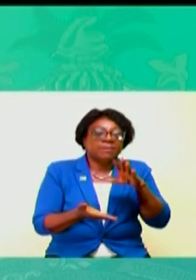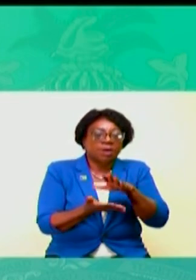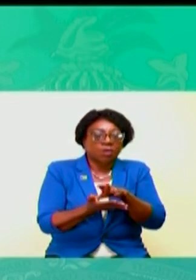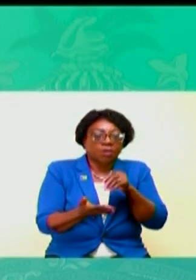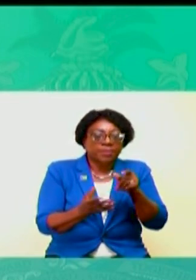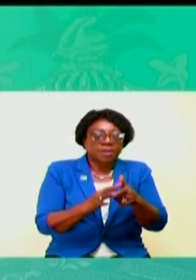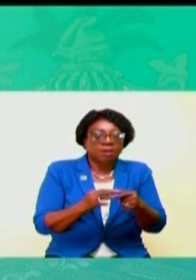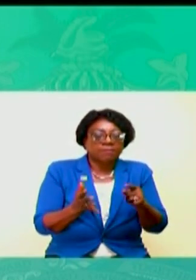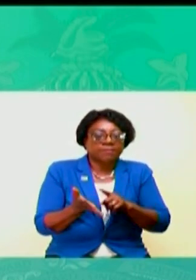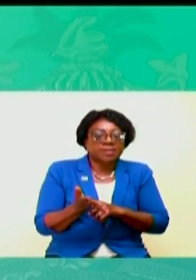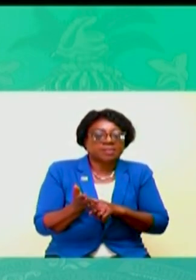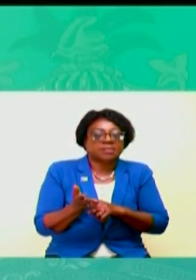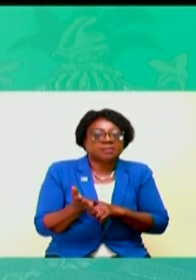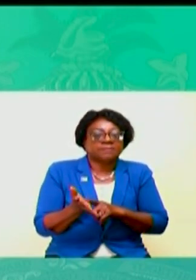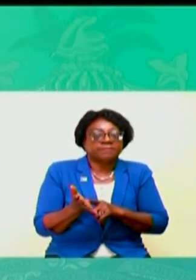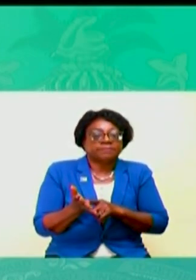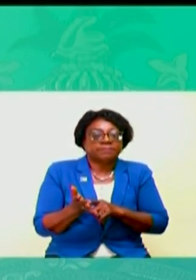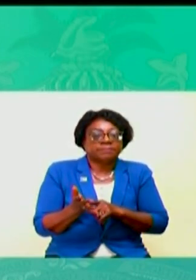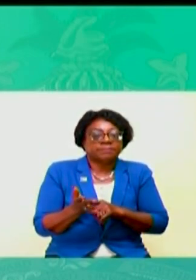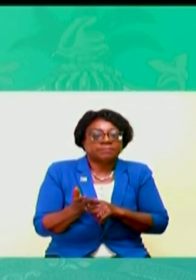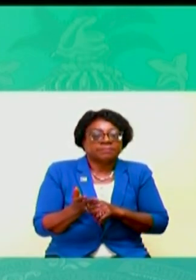this.